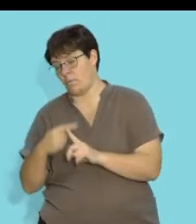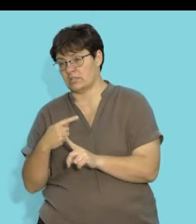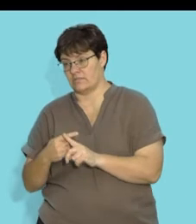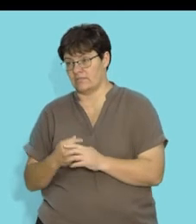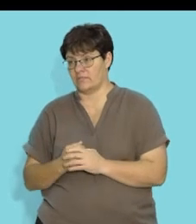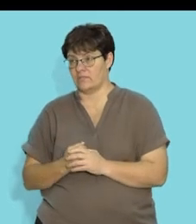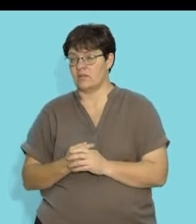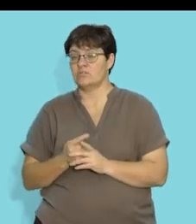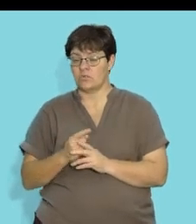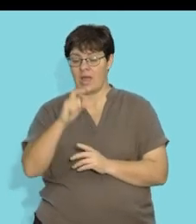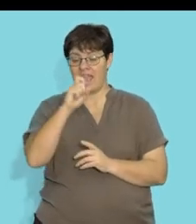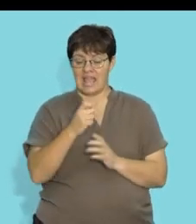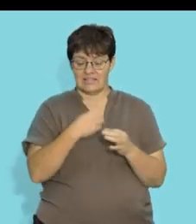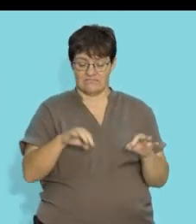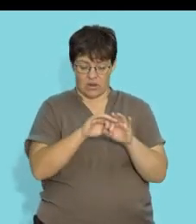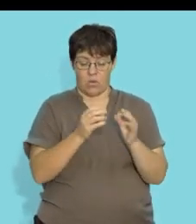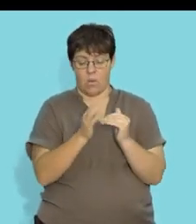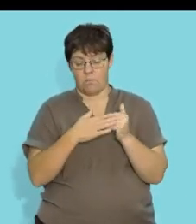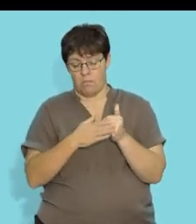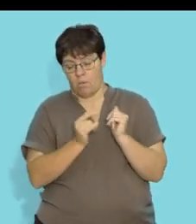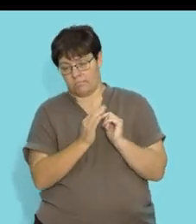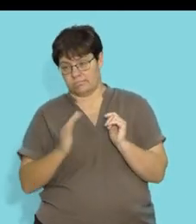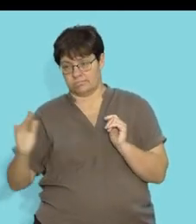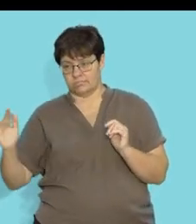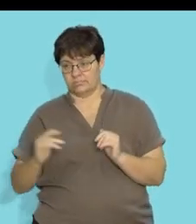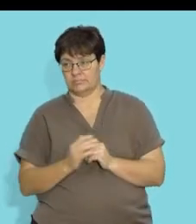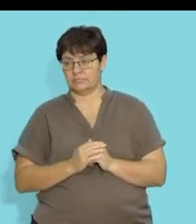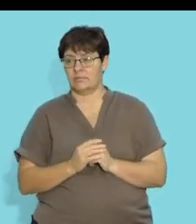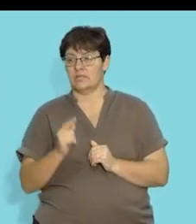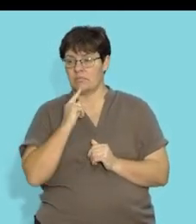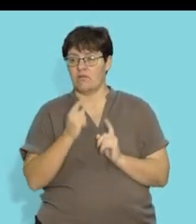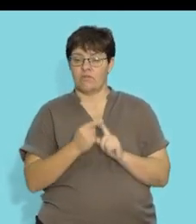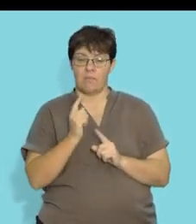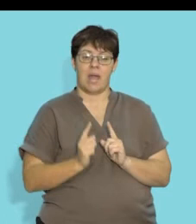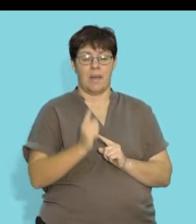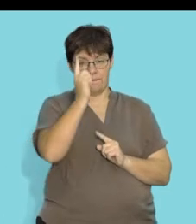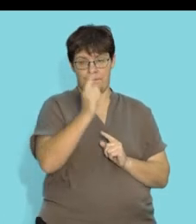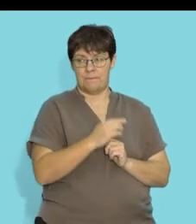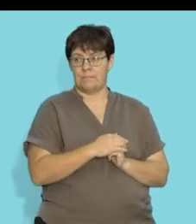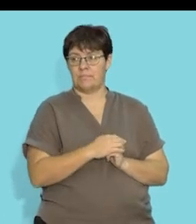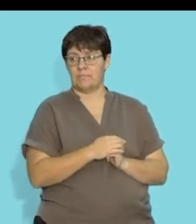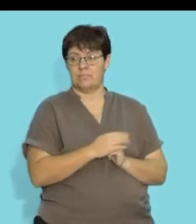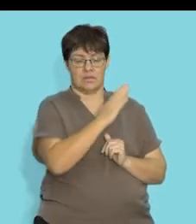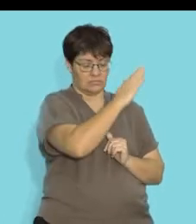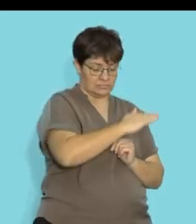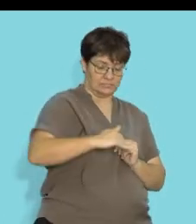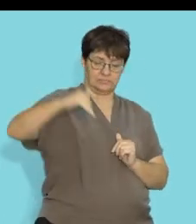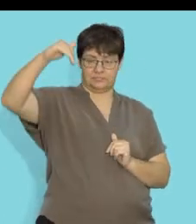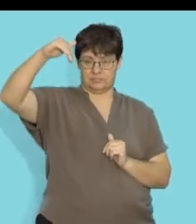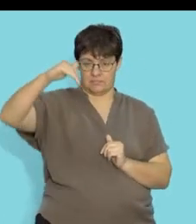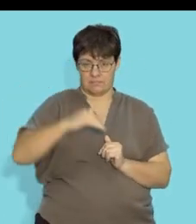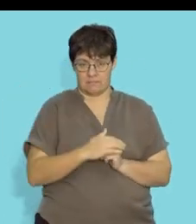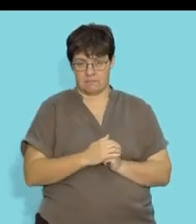to the positive side. So clearly the x value is increasing. And this graph we're saying is moving upwards, so it will then